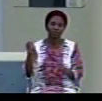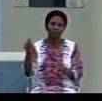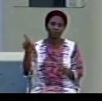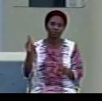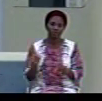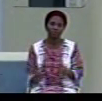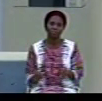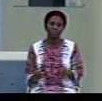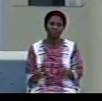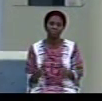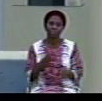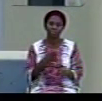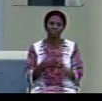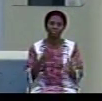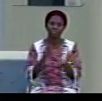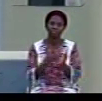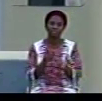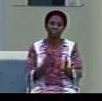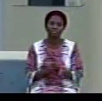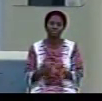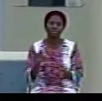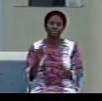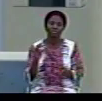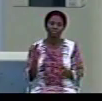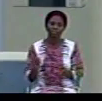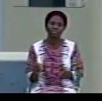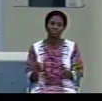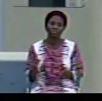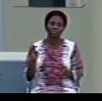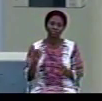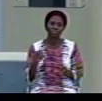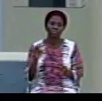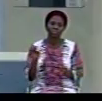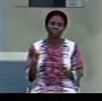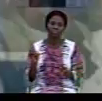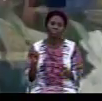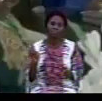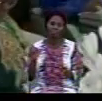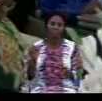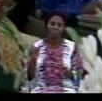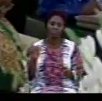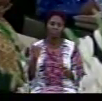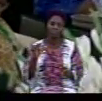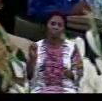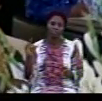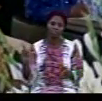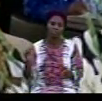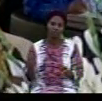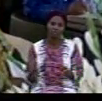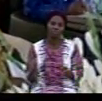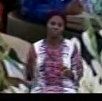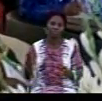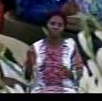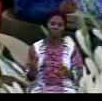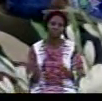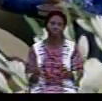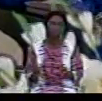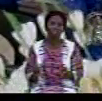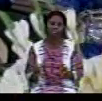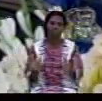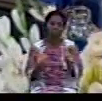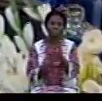Reverend Dr. Onolakwo, all of them are in the house. Praise the